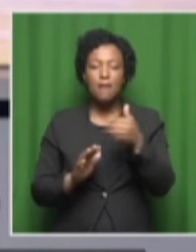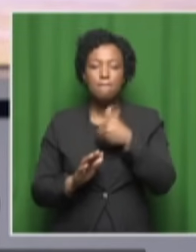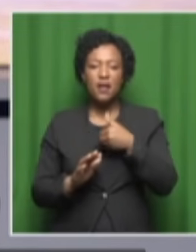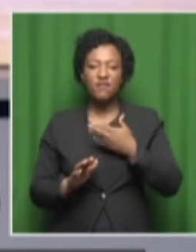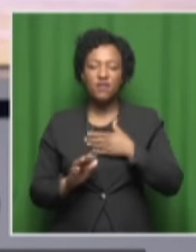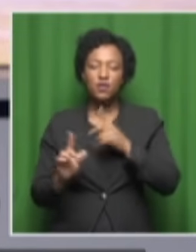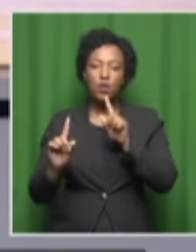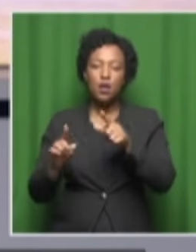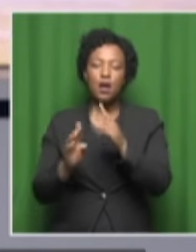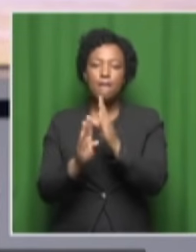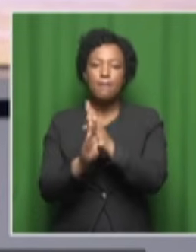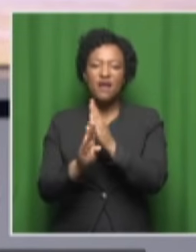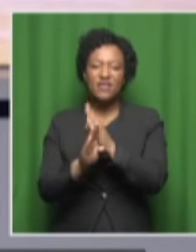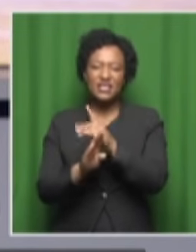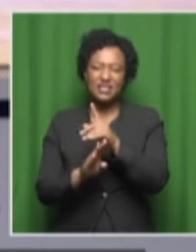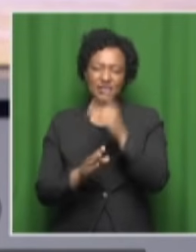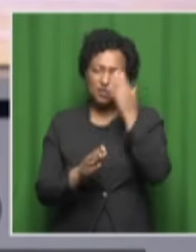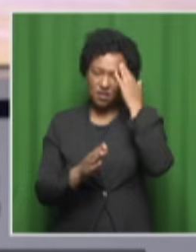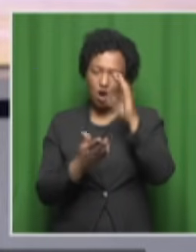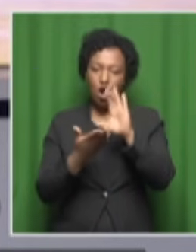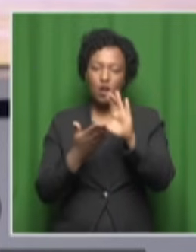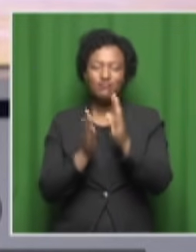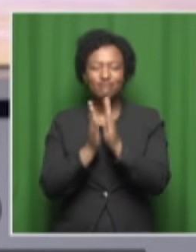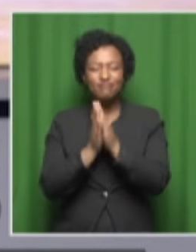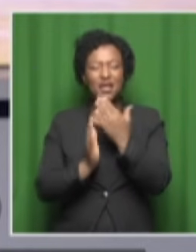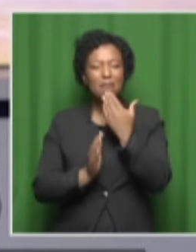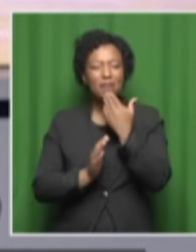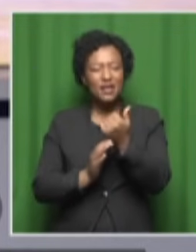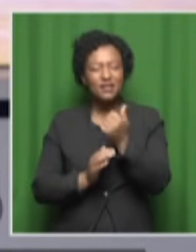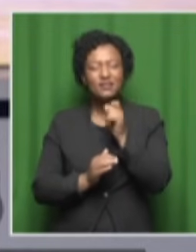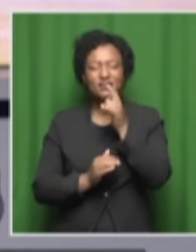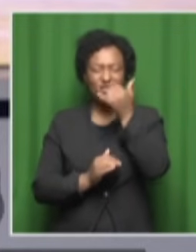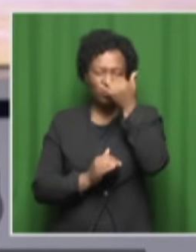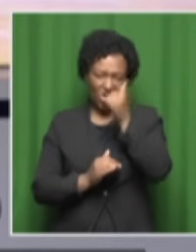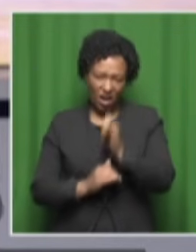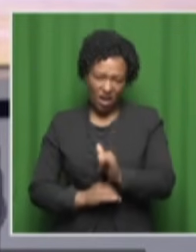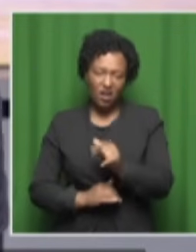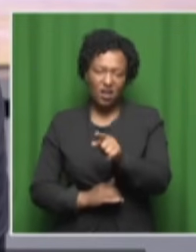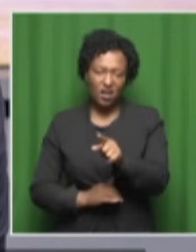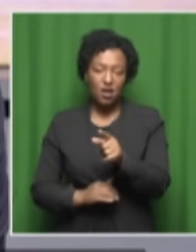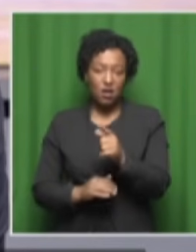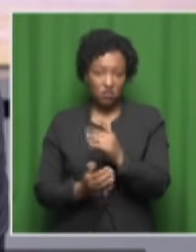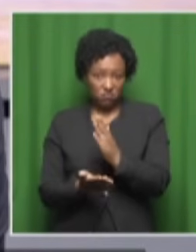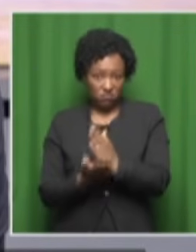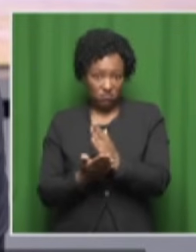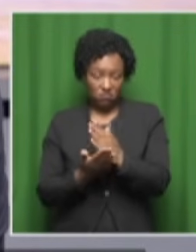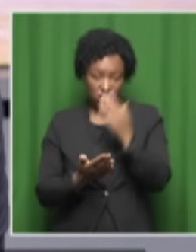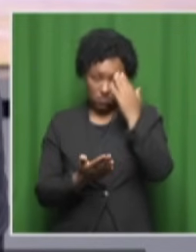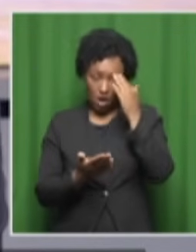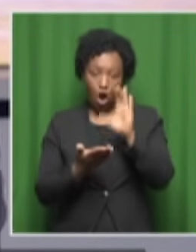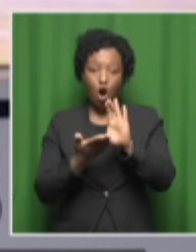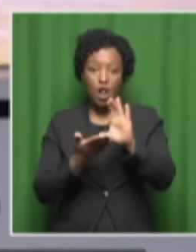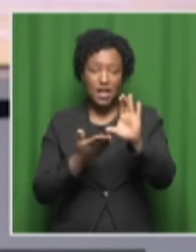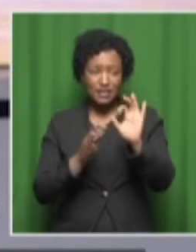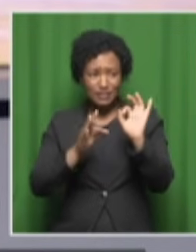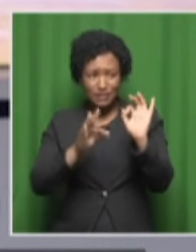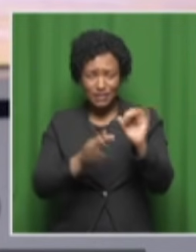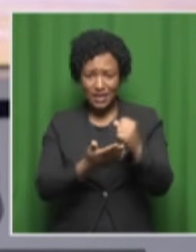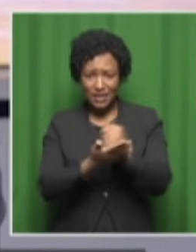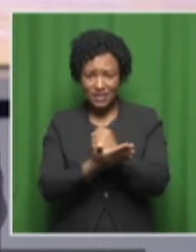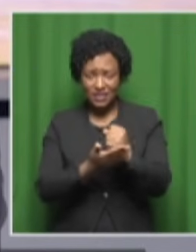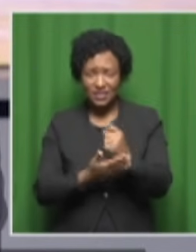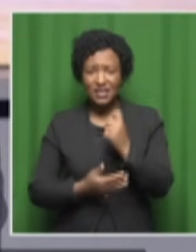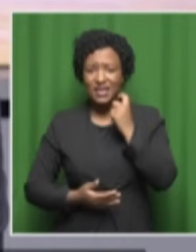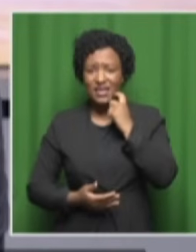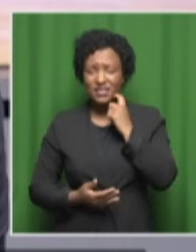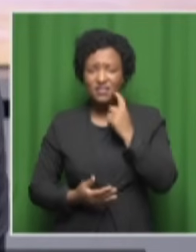go to private institutions. Please check, as the numbers indicate, whether that institution is registered or not. It's quite easy. Punch